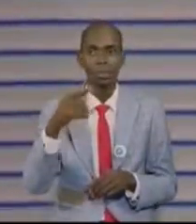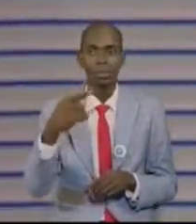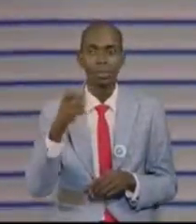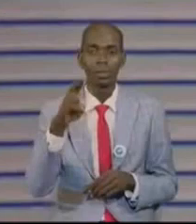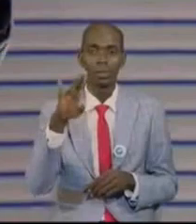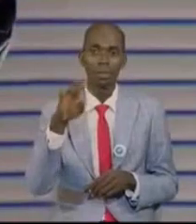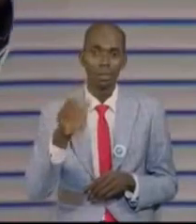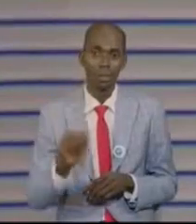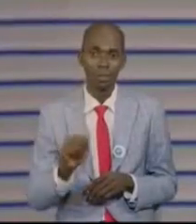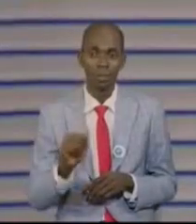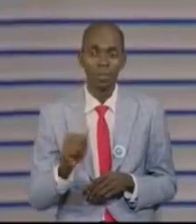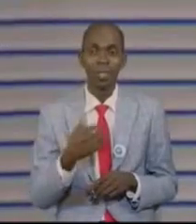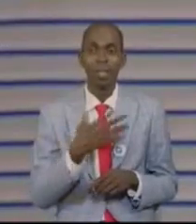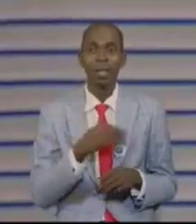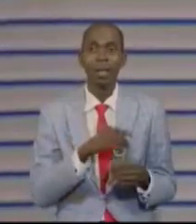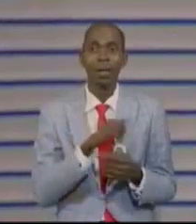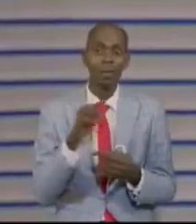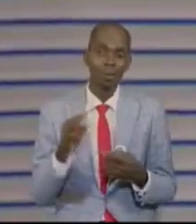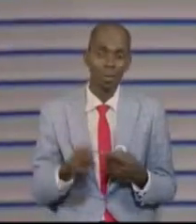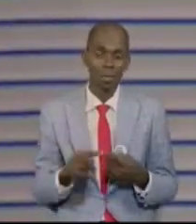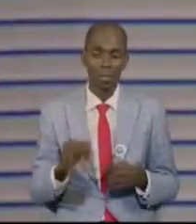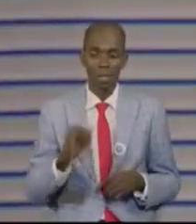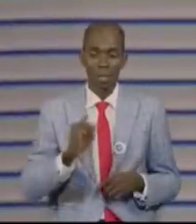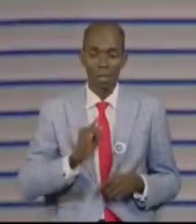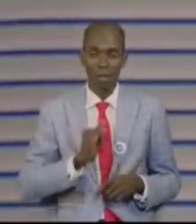And when I started preaching,